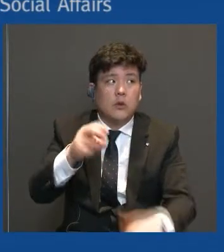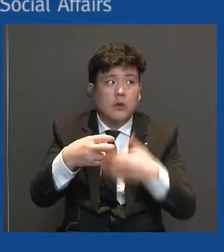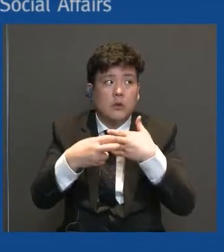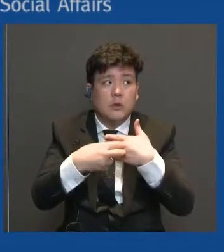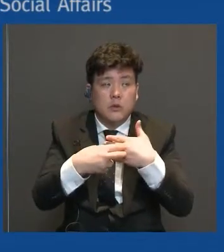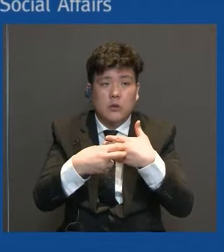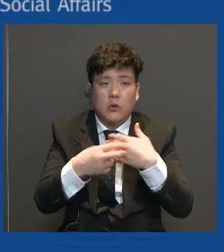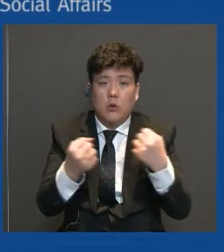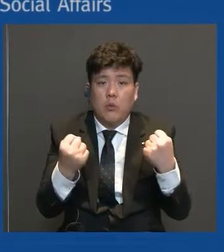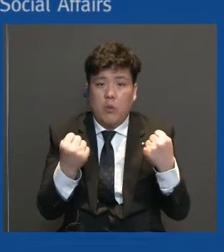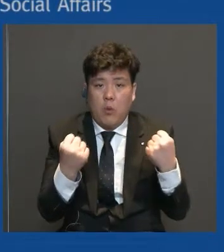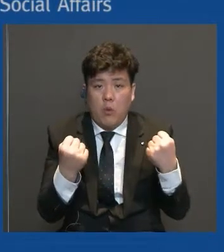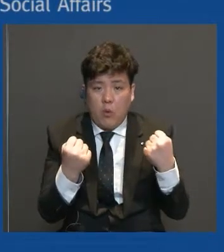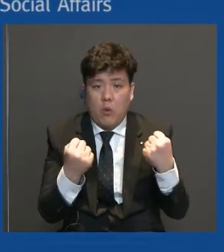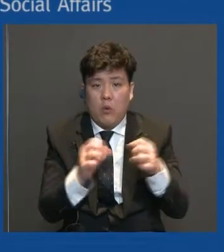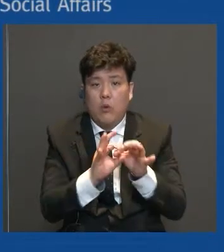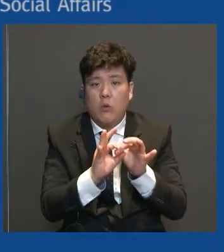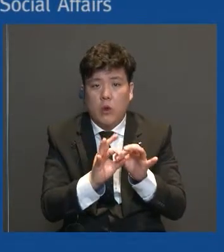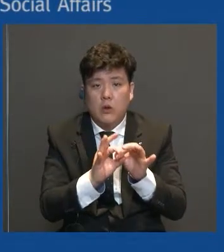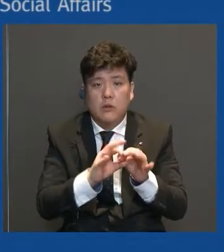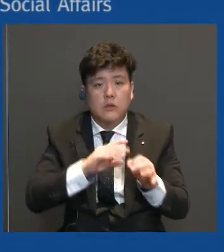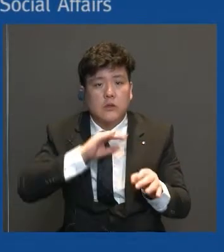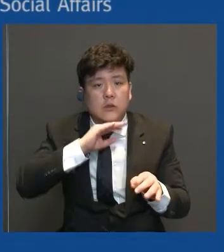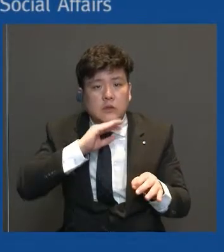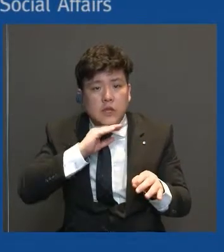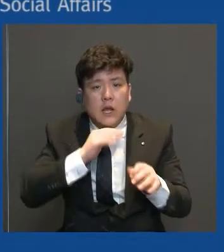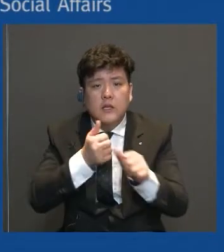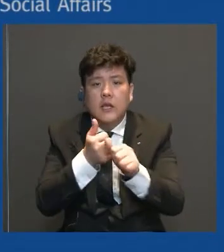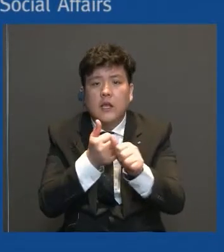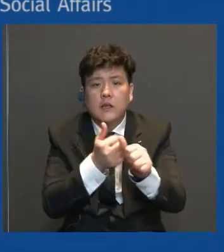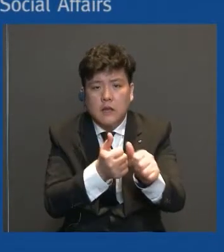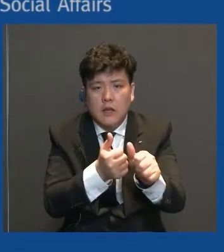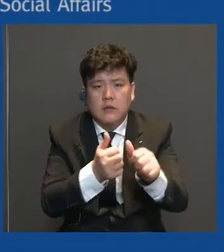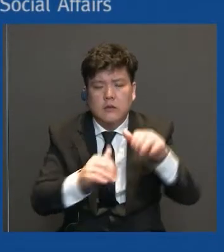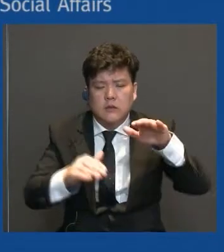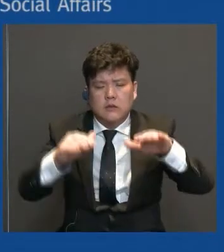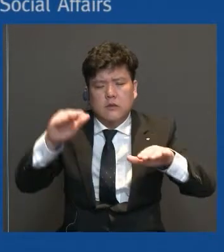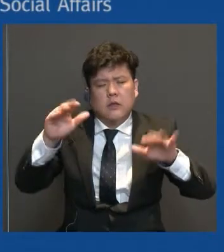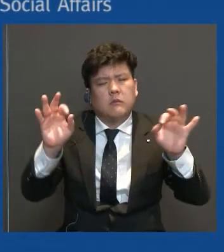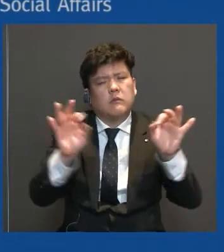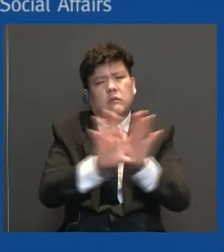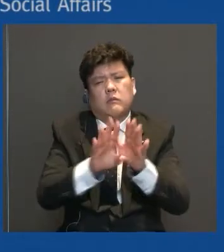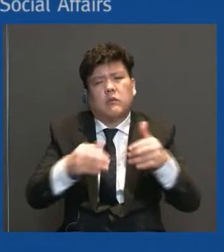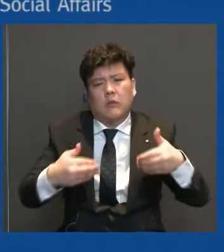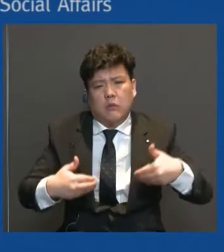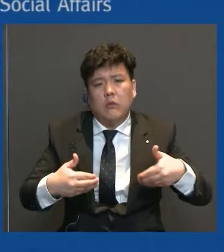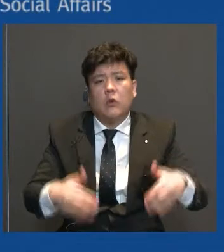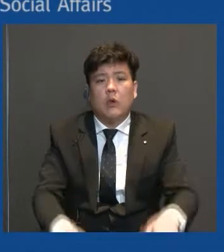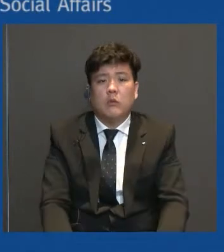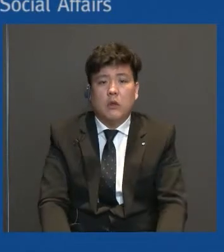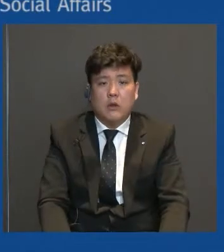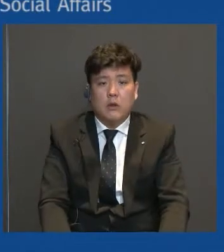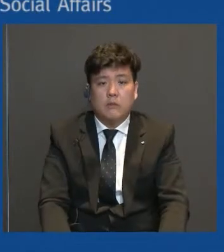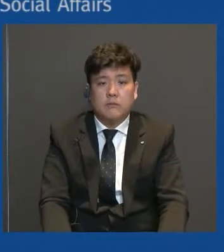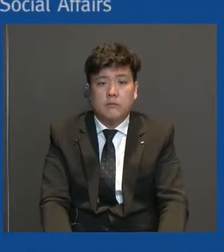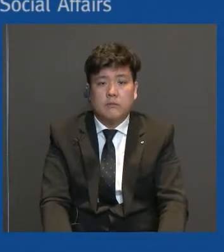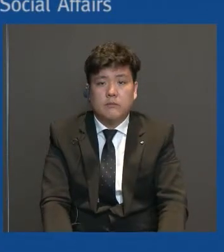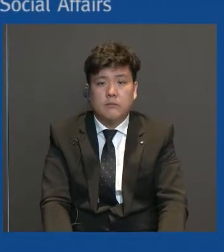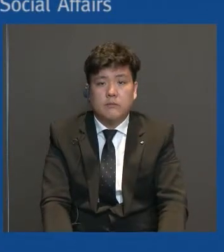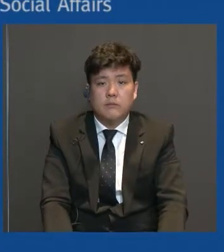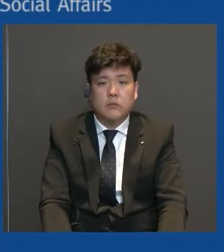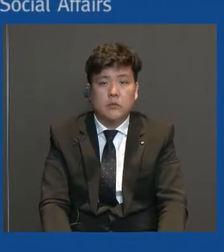older population is not homogeneous, and chronological age is not the only criterion for